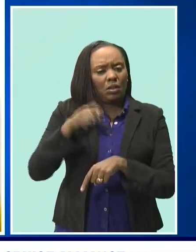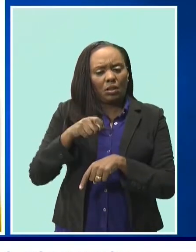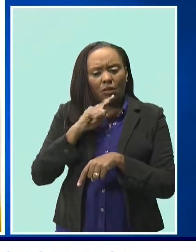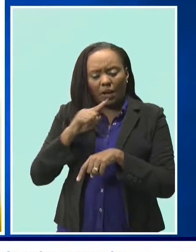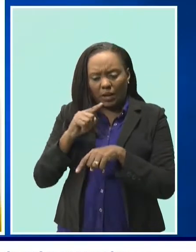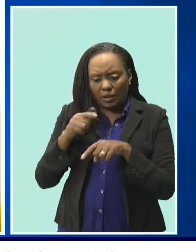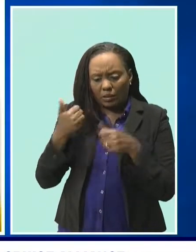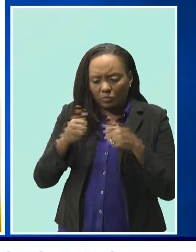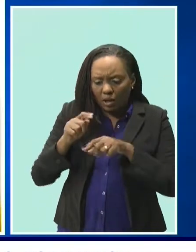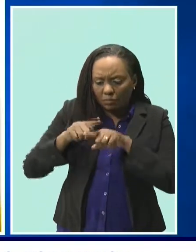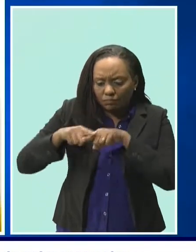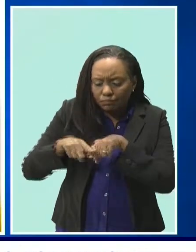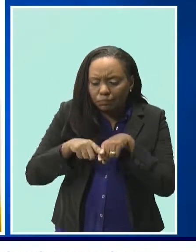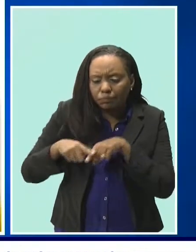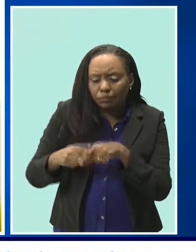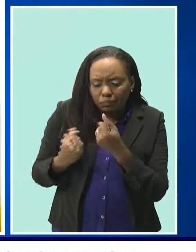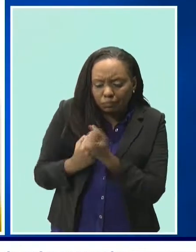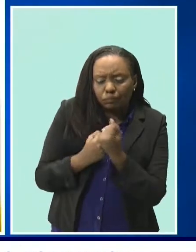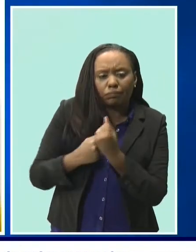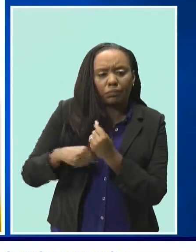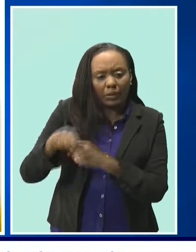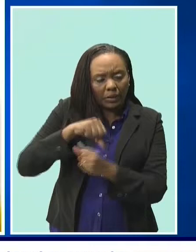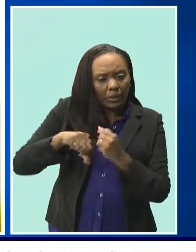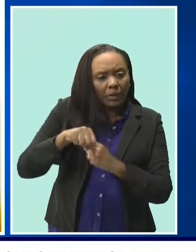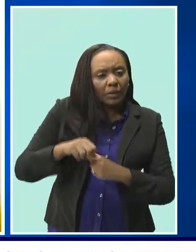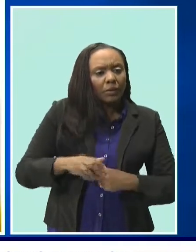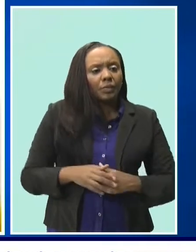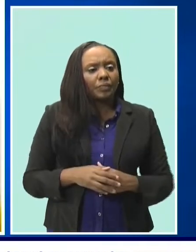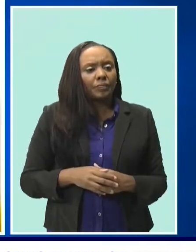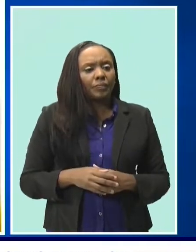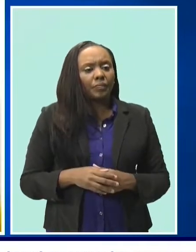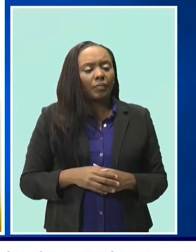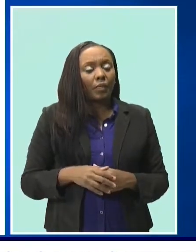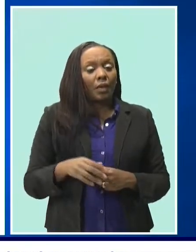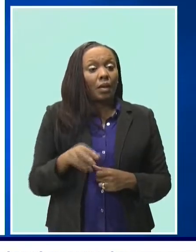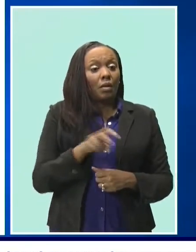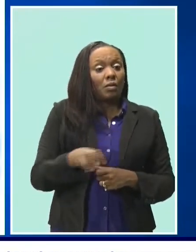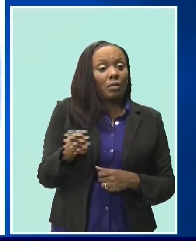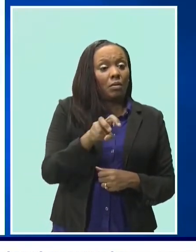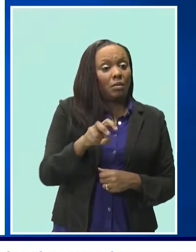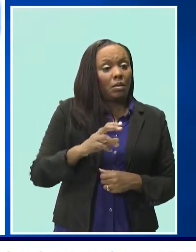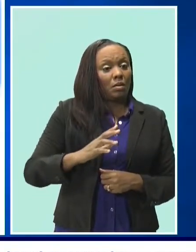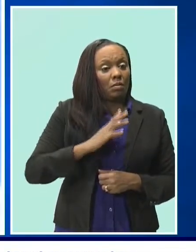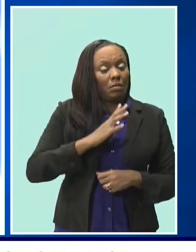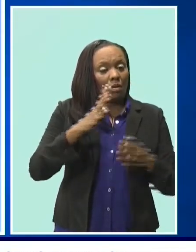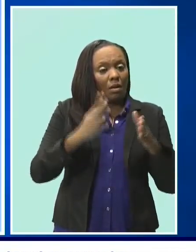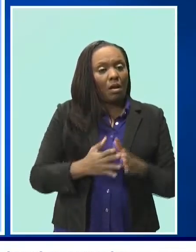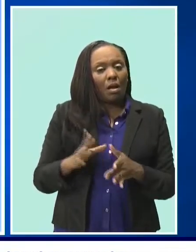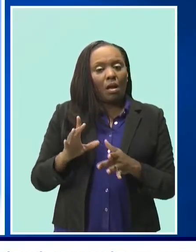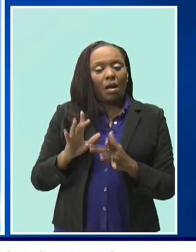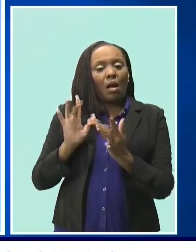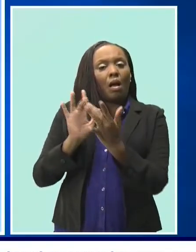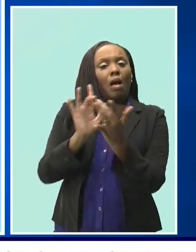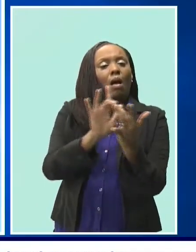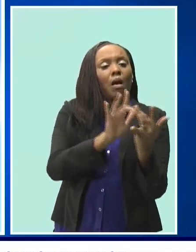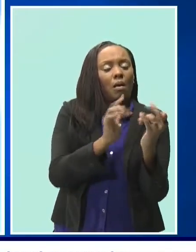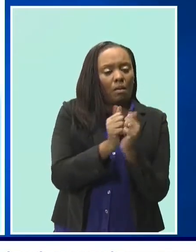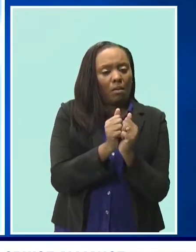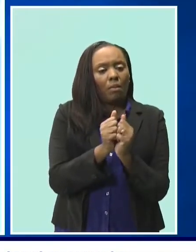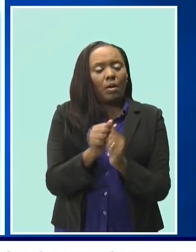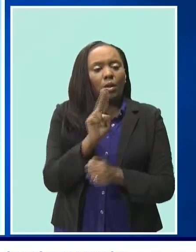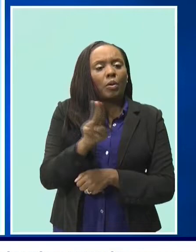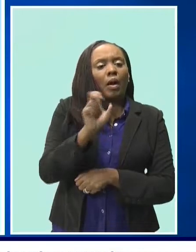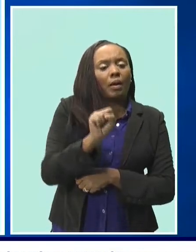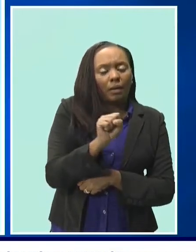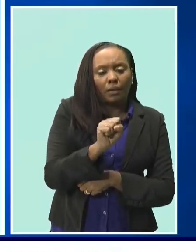assisting us in bringing our clients here. He adds that while tourism officials remain in contact with major source markets, including the